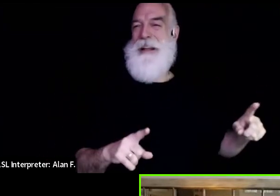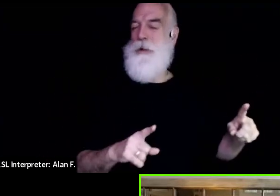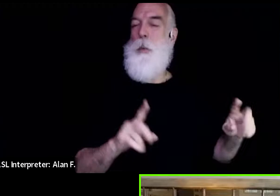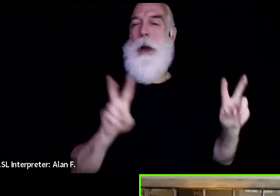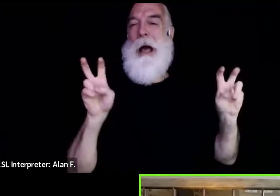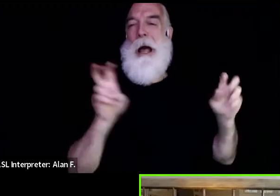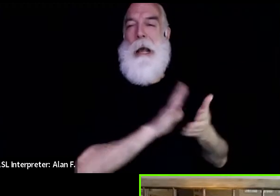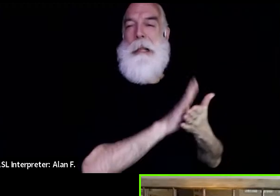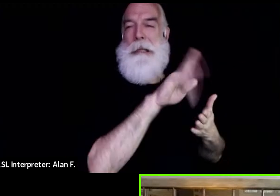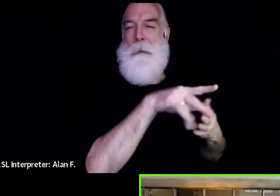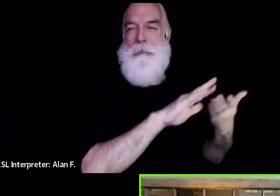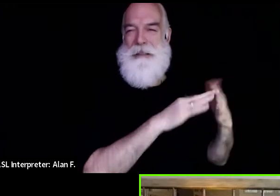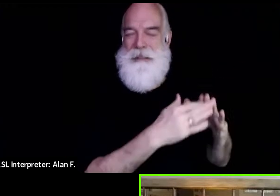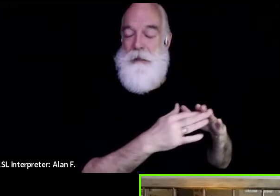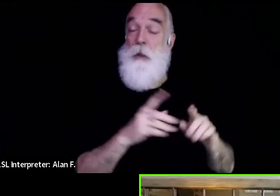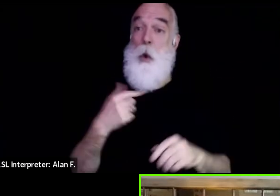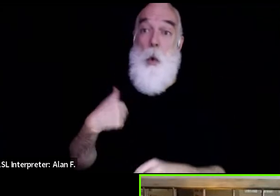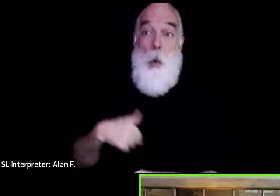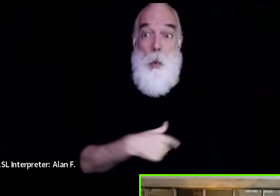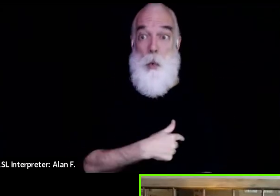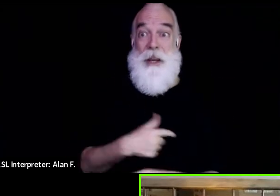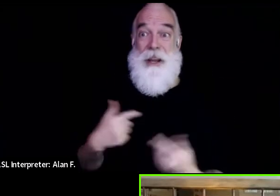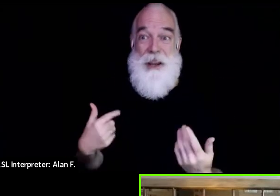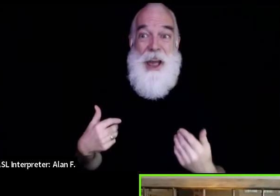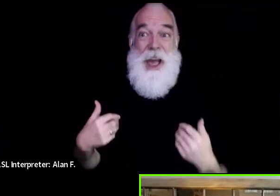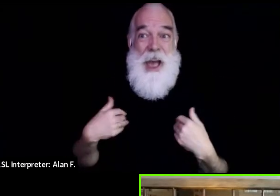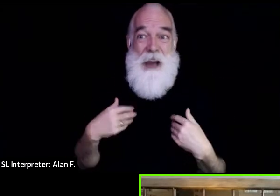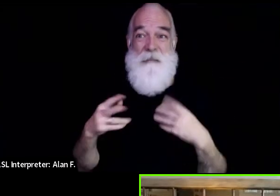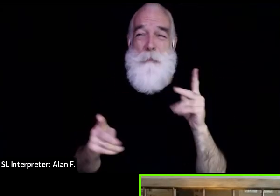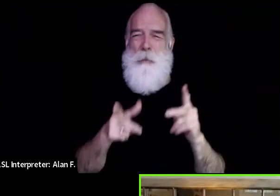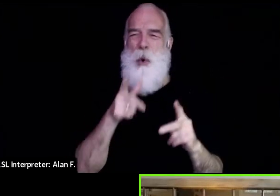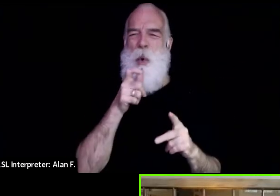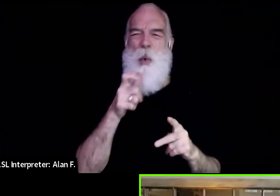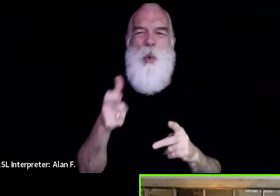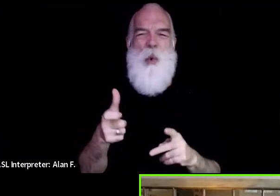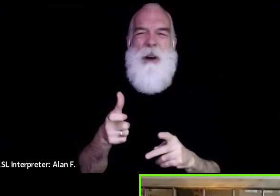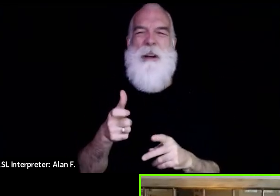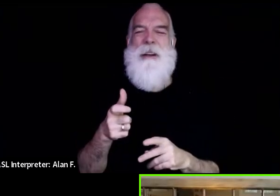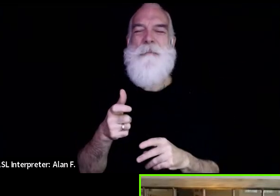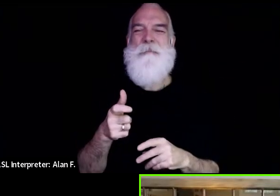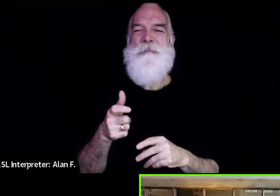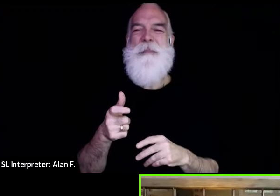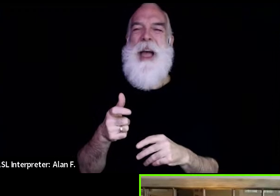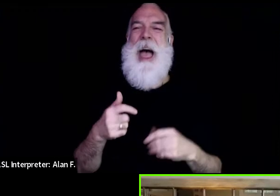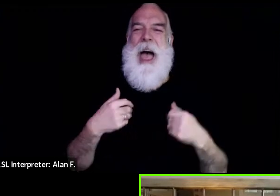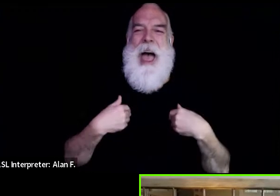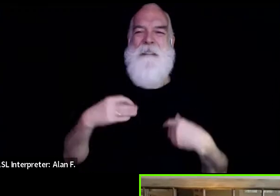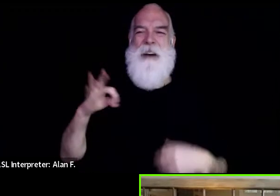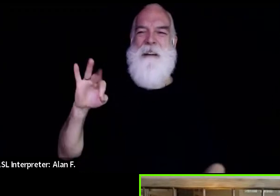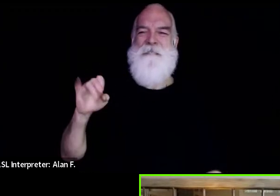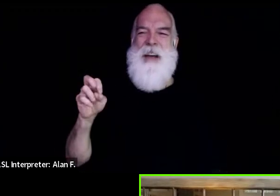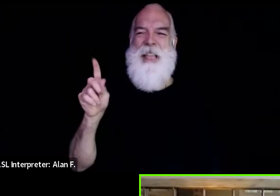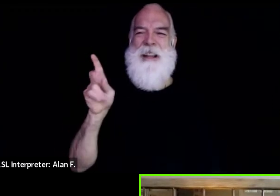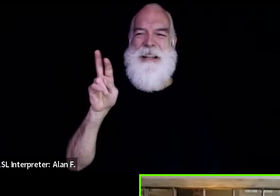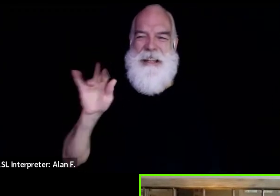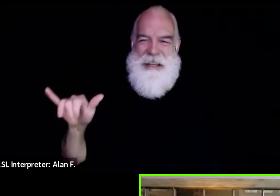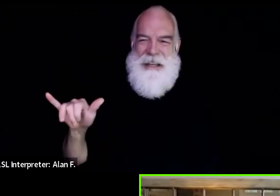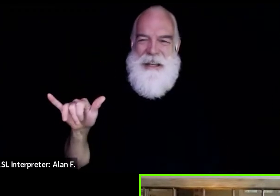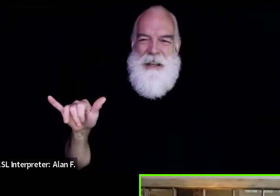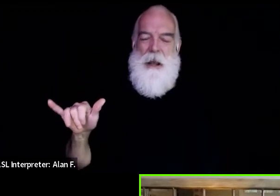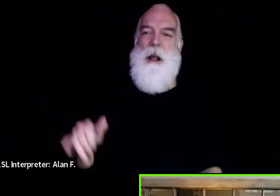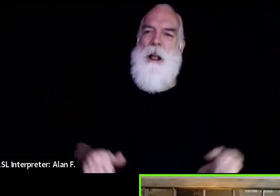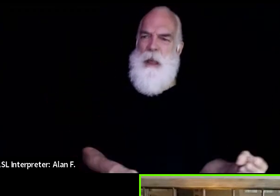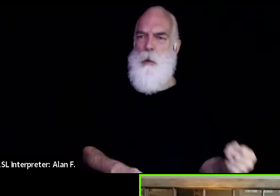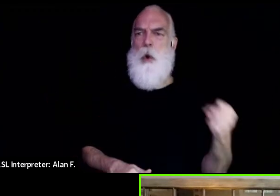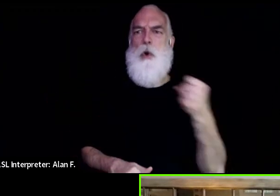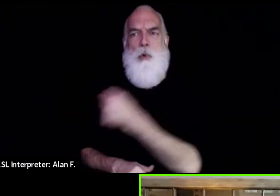we housed people charged with felonies. They would get picked up in Atlanta, put in that jail, would have a first